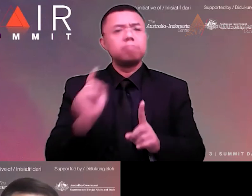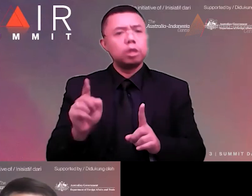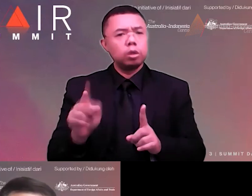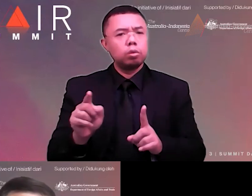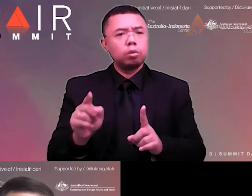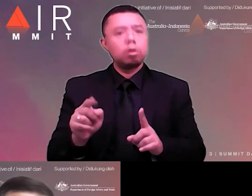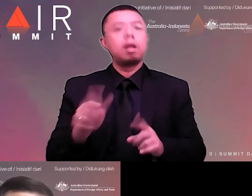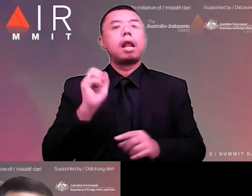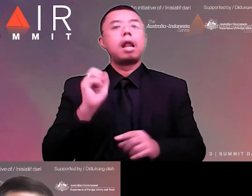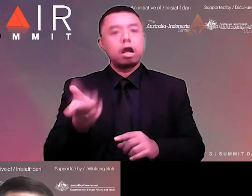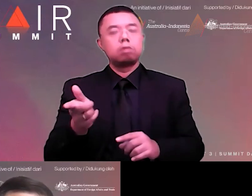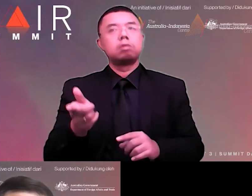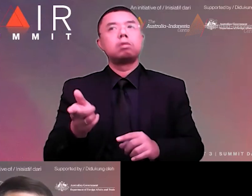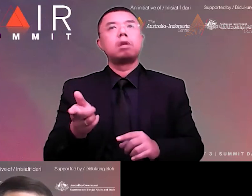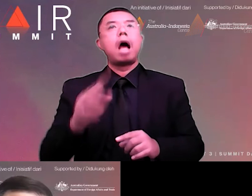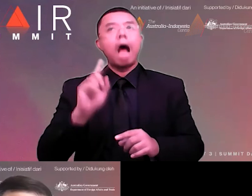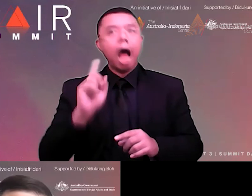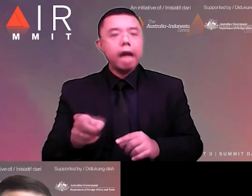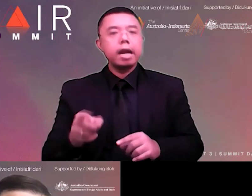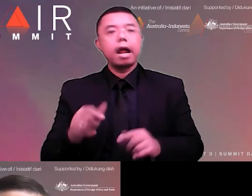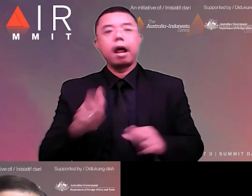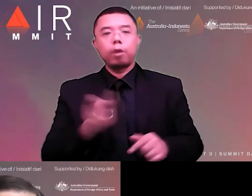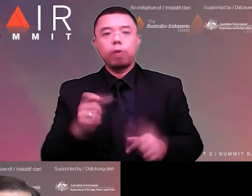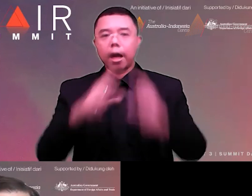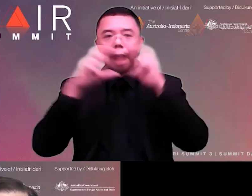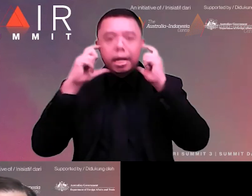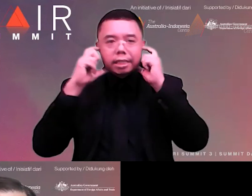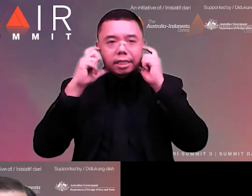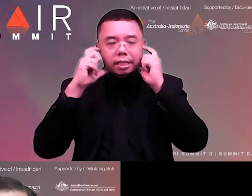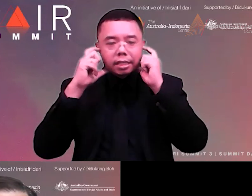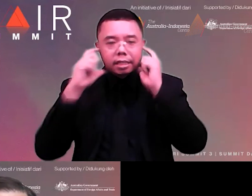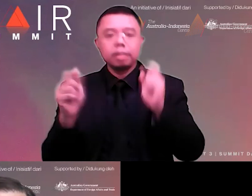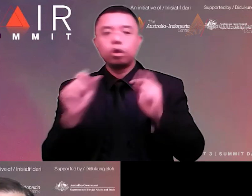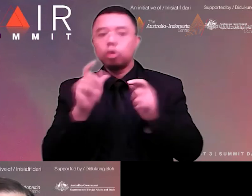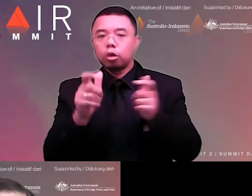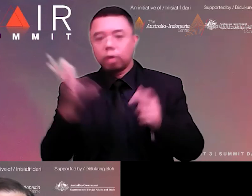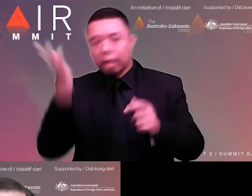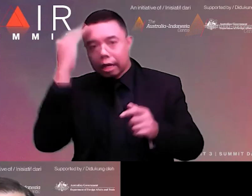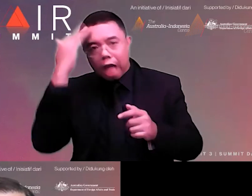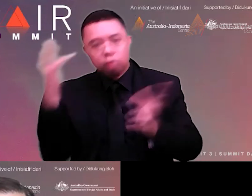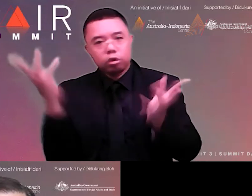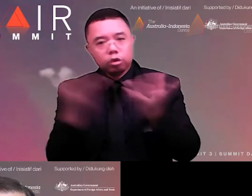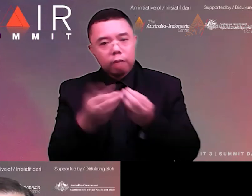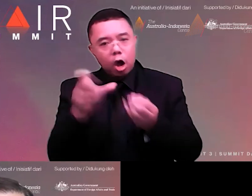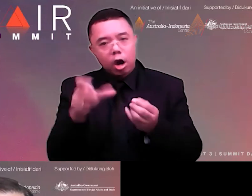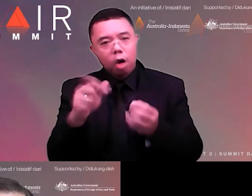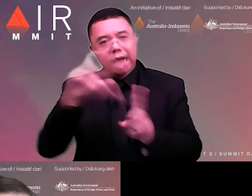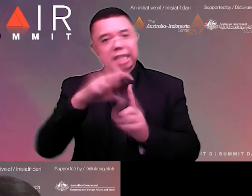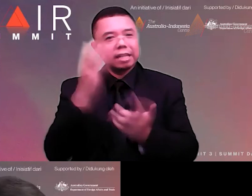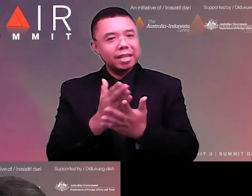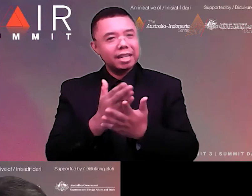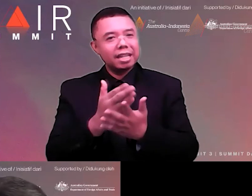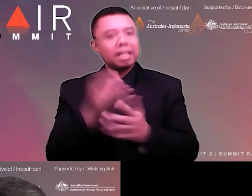wearing as our measure of social distancing. This is based on Ministry of Health data using